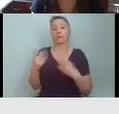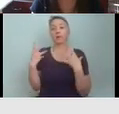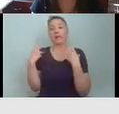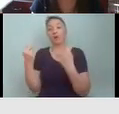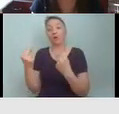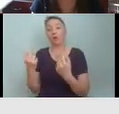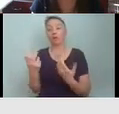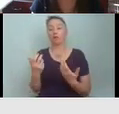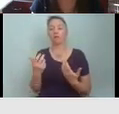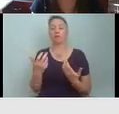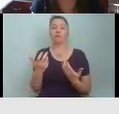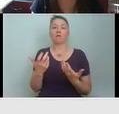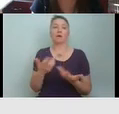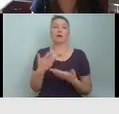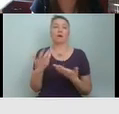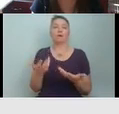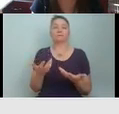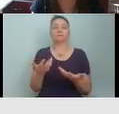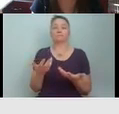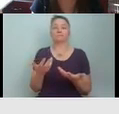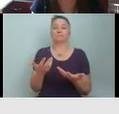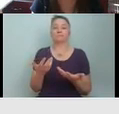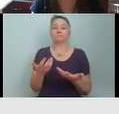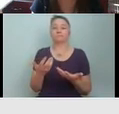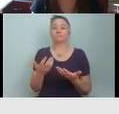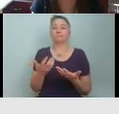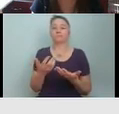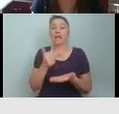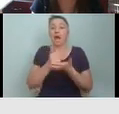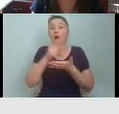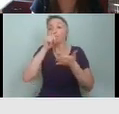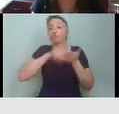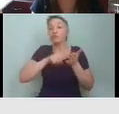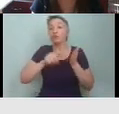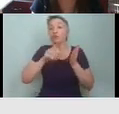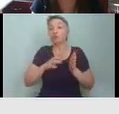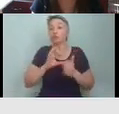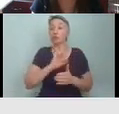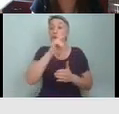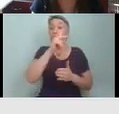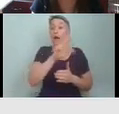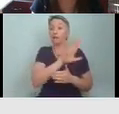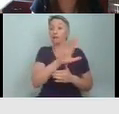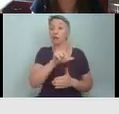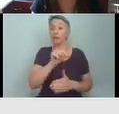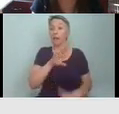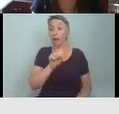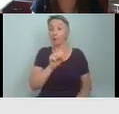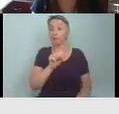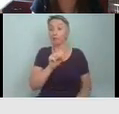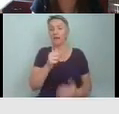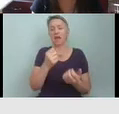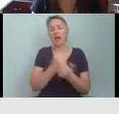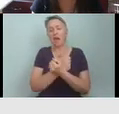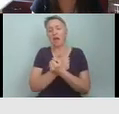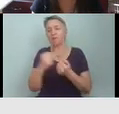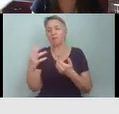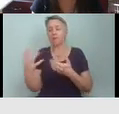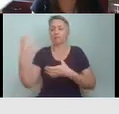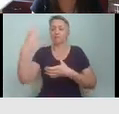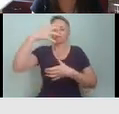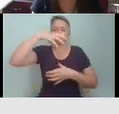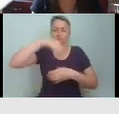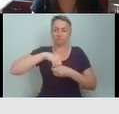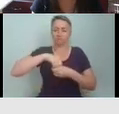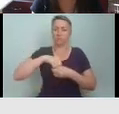create, getting researchers back in labs, all the things that goes into being a